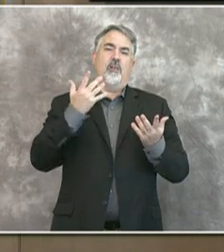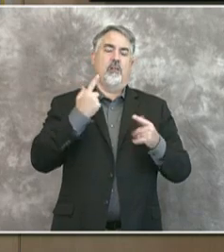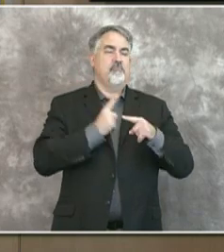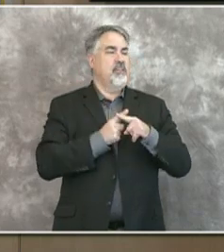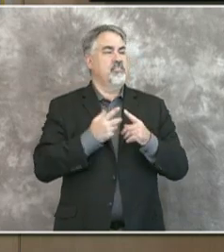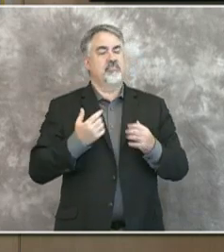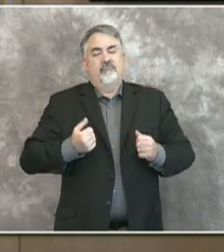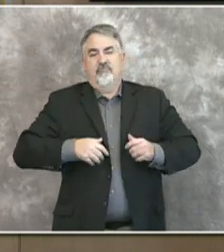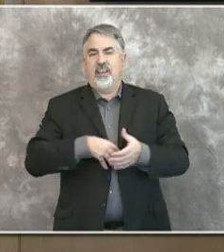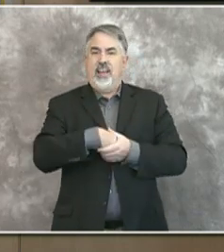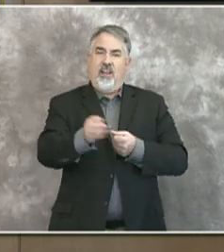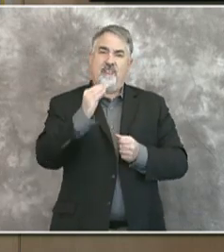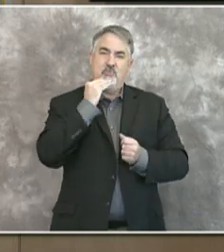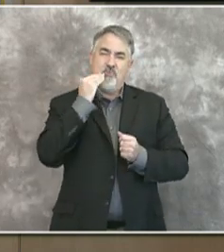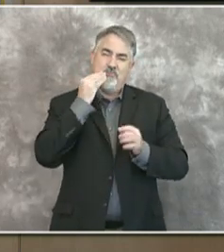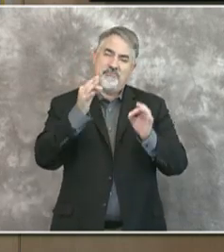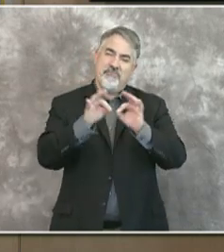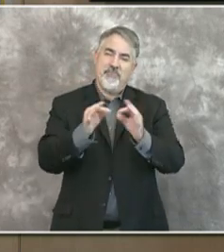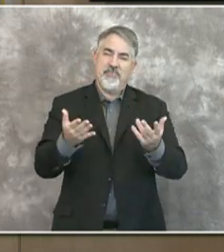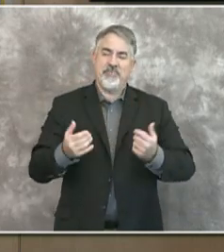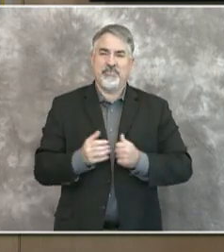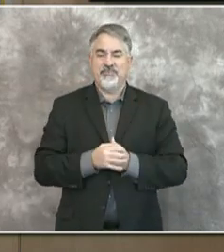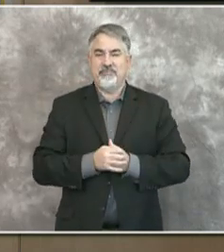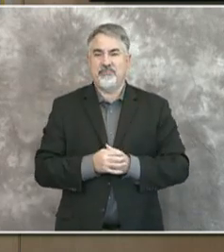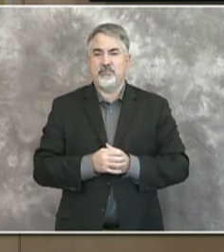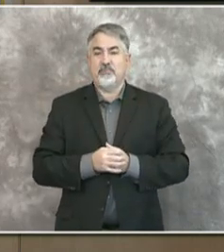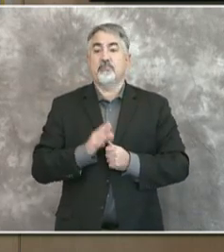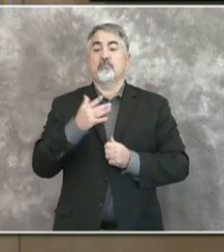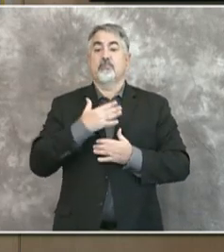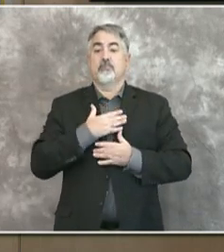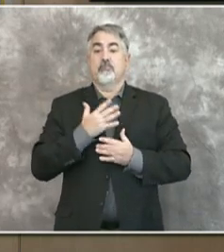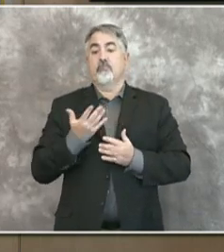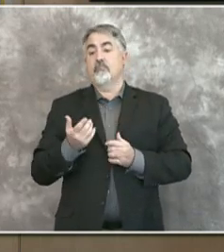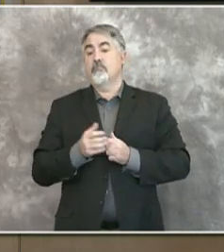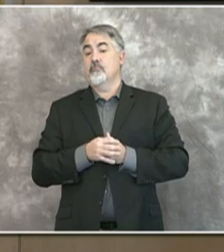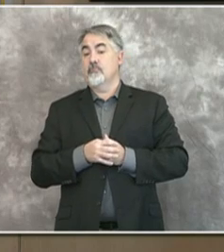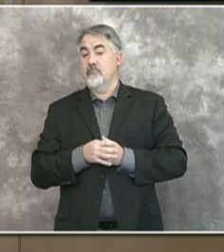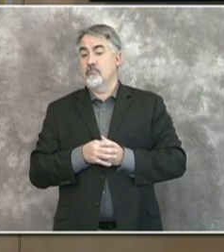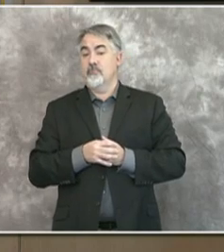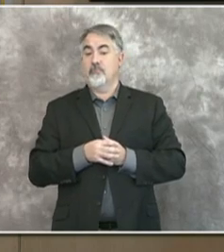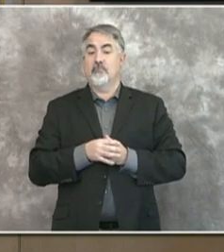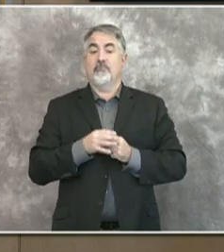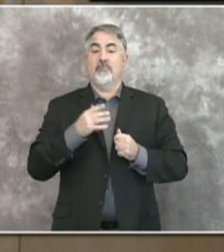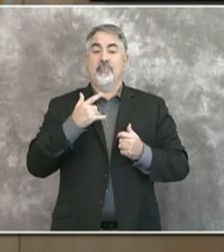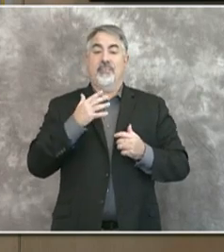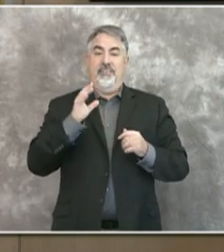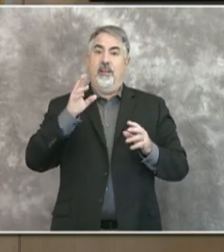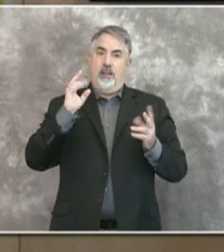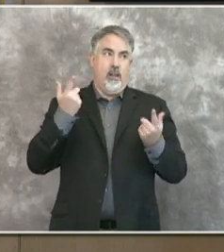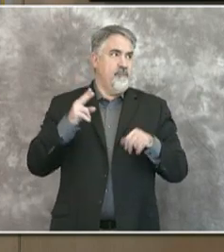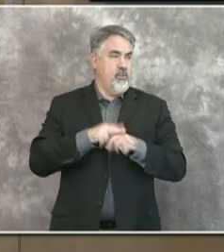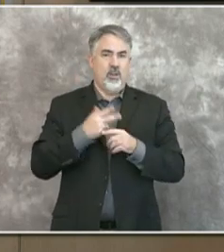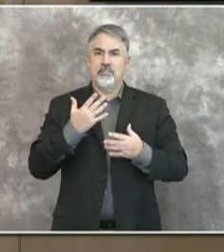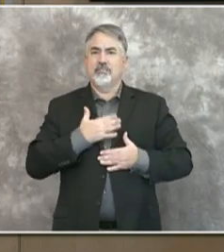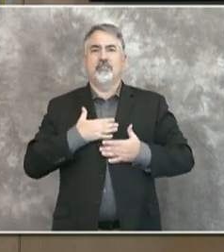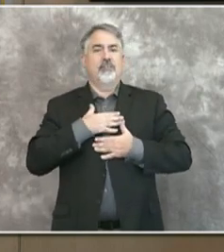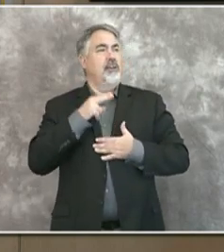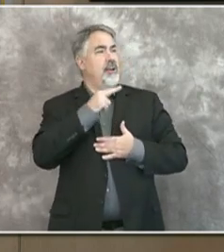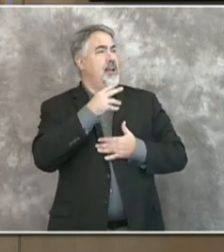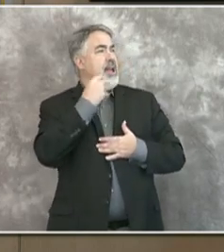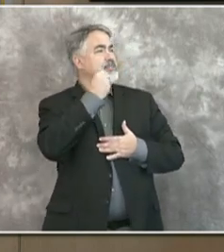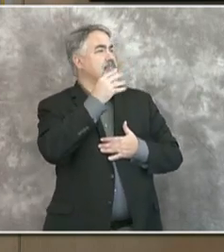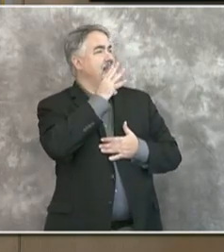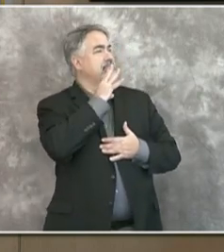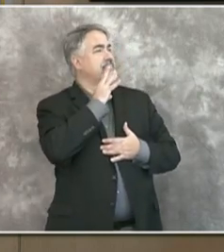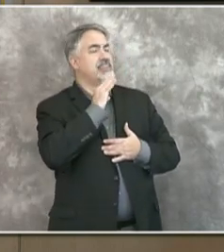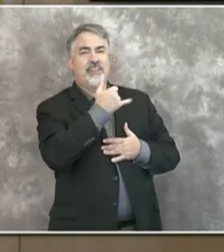as they like to say, let's enjoy the upside of outside. Again, all of these changes over the last 2 weeks